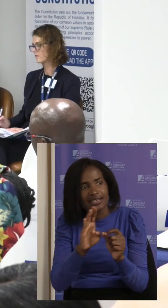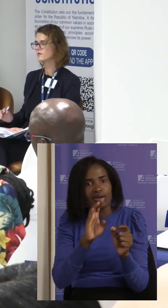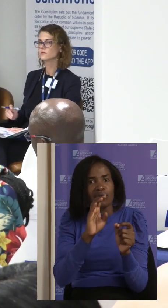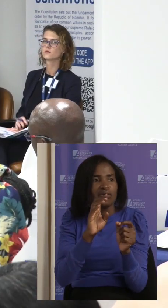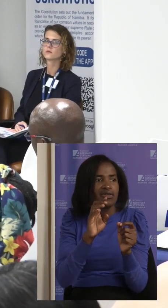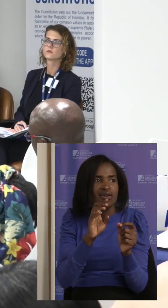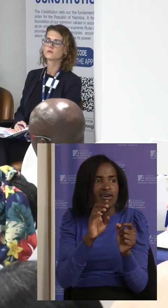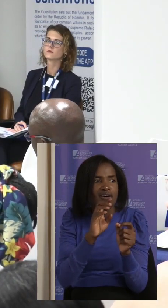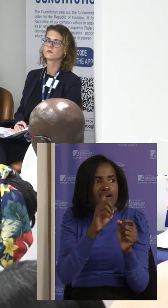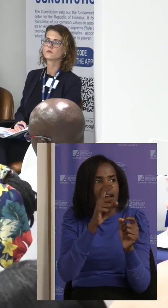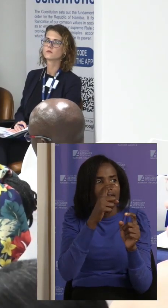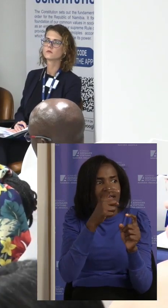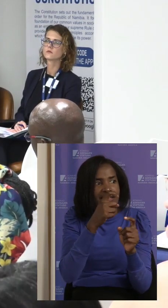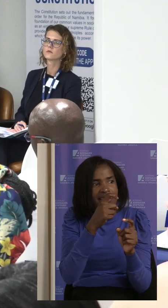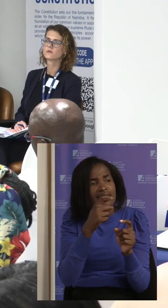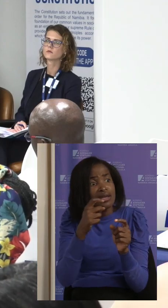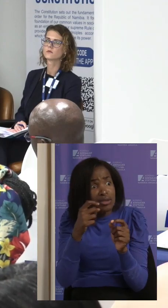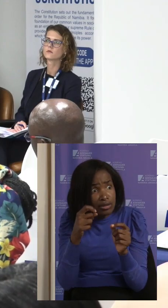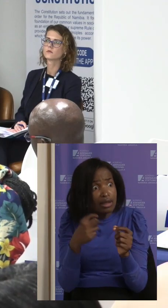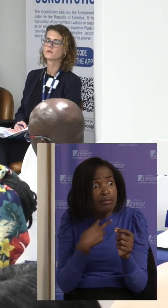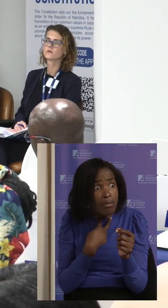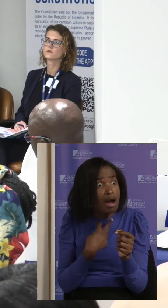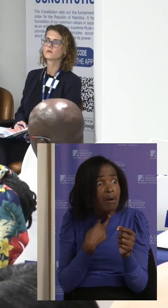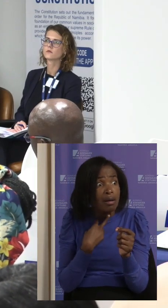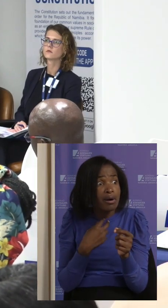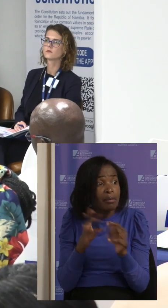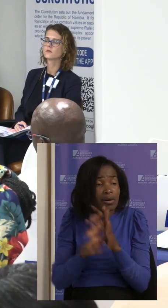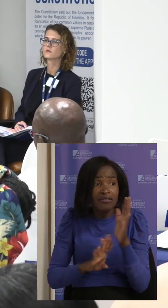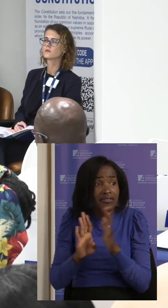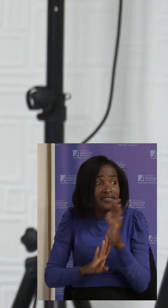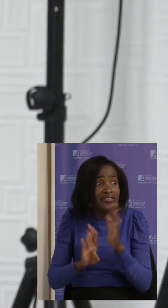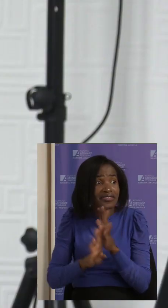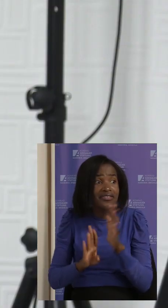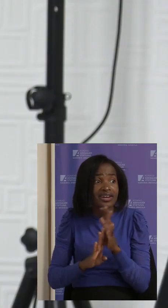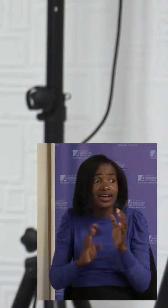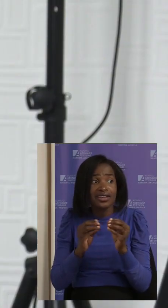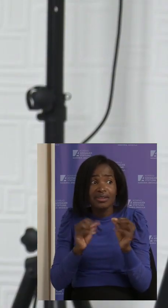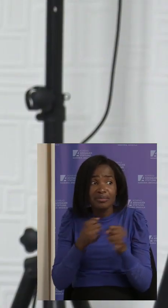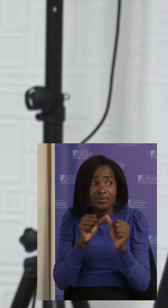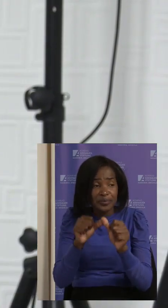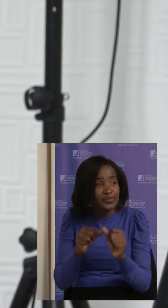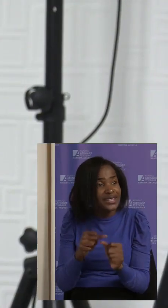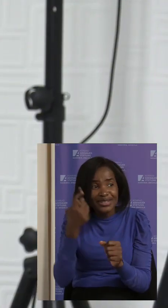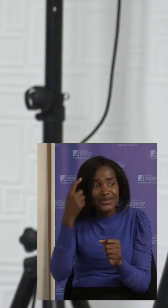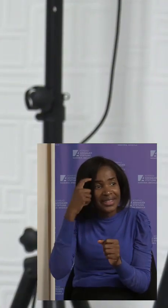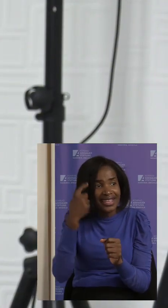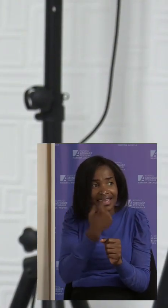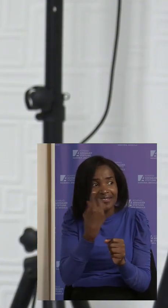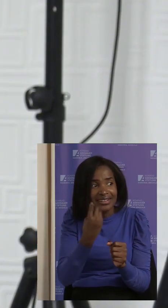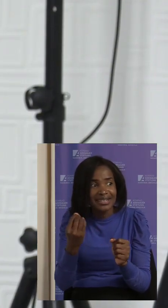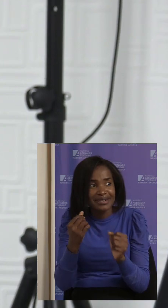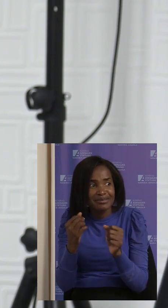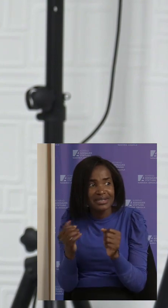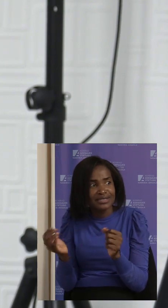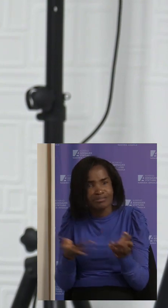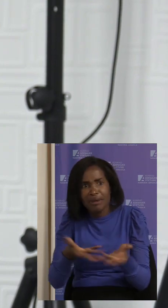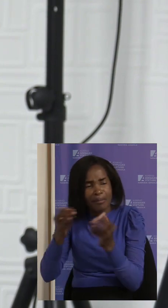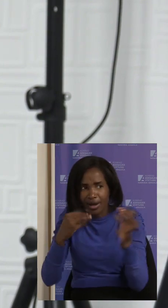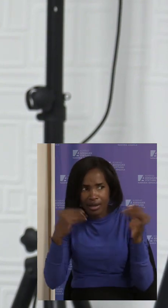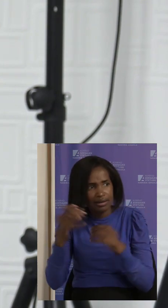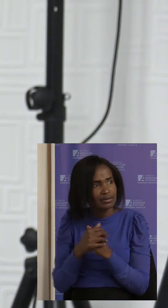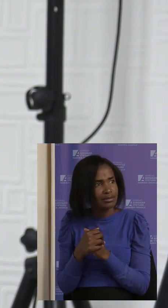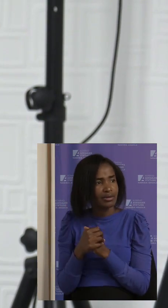It keeps you in university longer, isn't it? So I really think that not every child needs to be forced to do math.